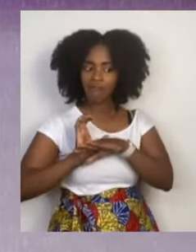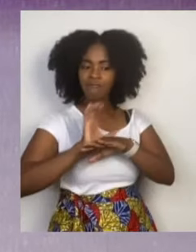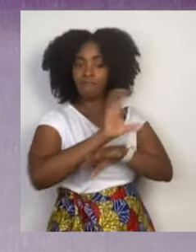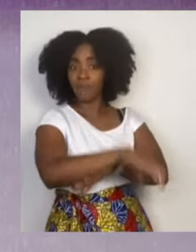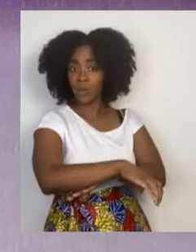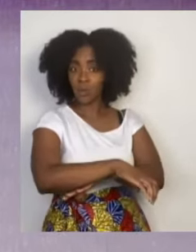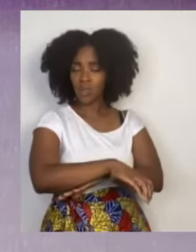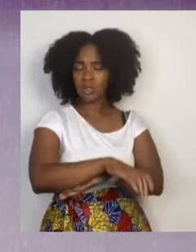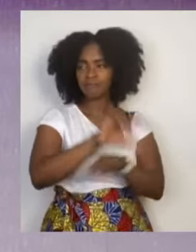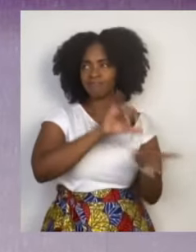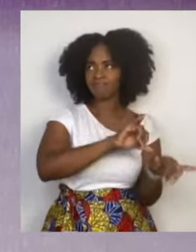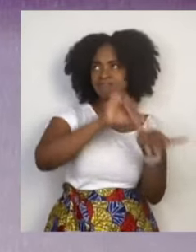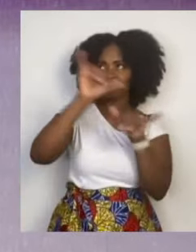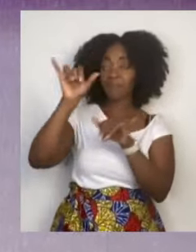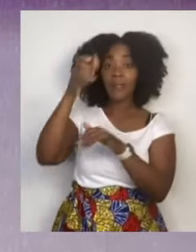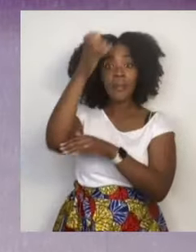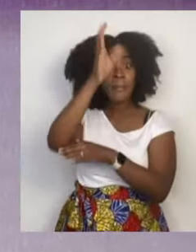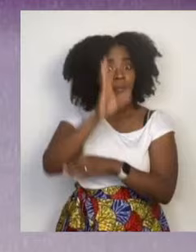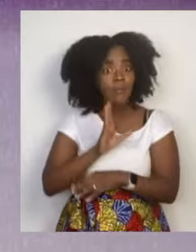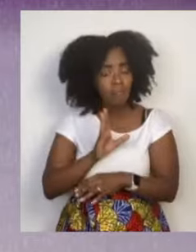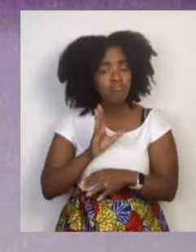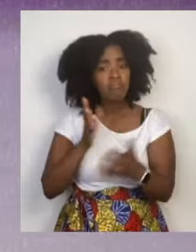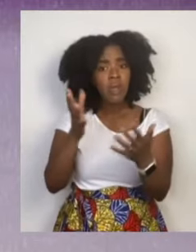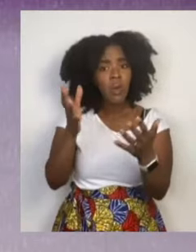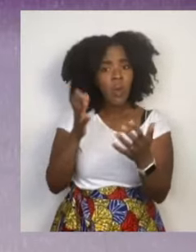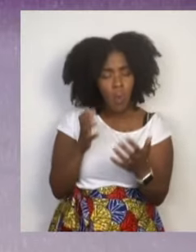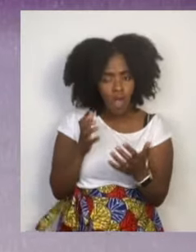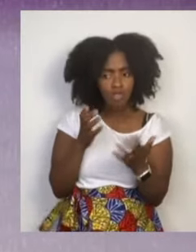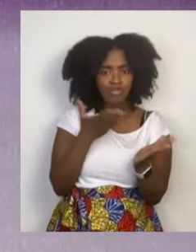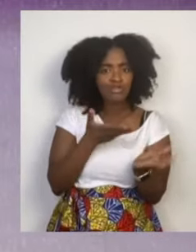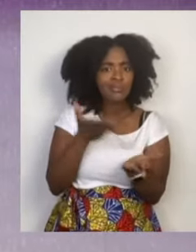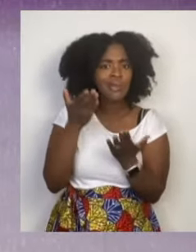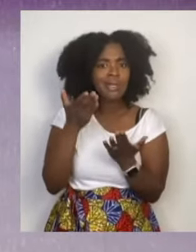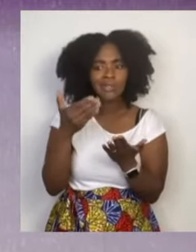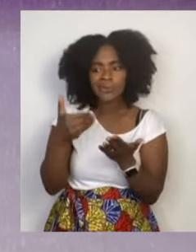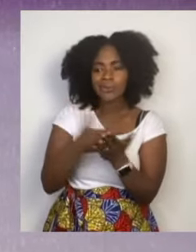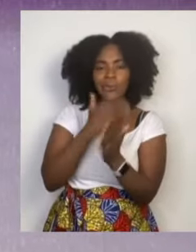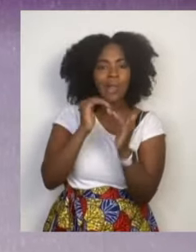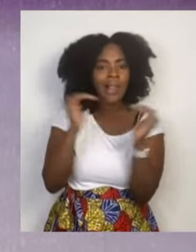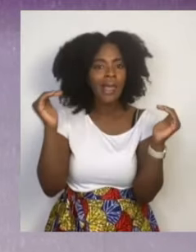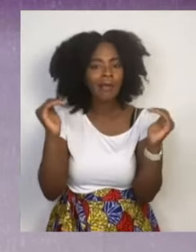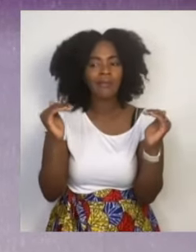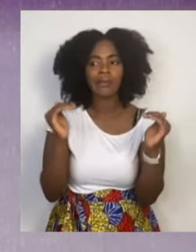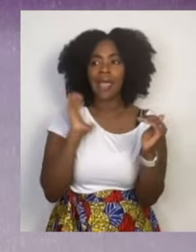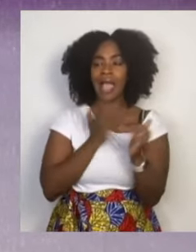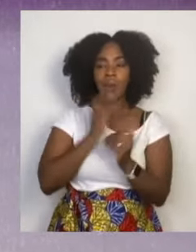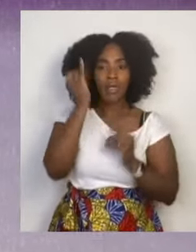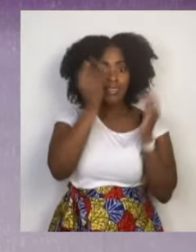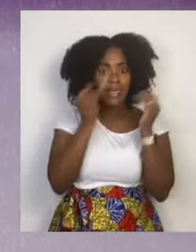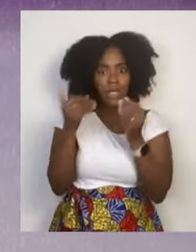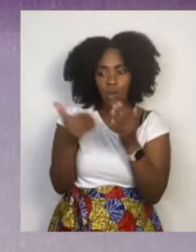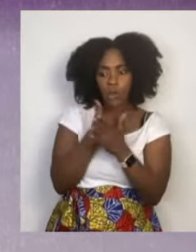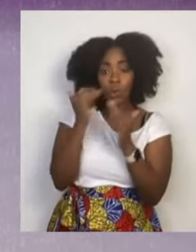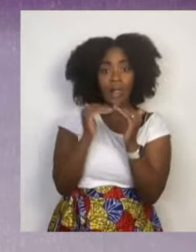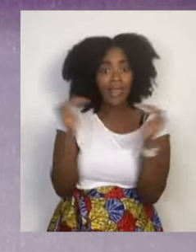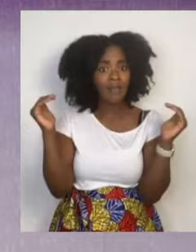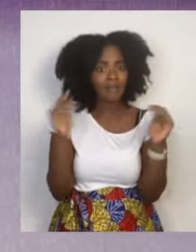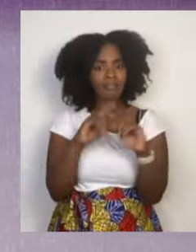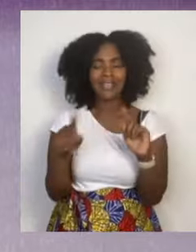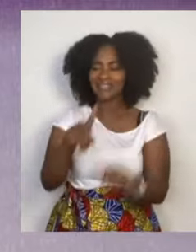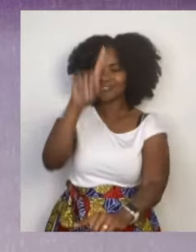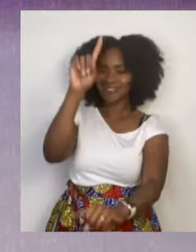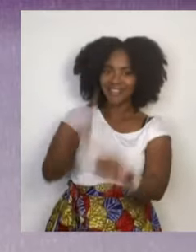there. I want to take your mind to another level, but I cannot force you there. I want to take